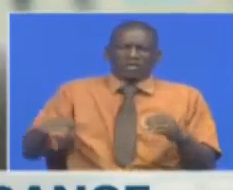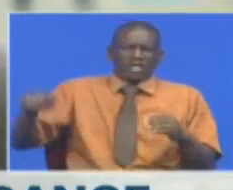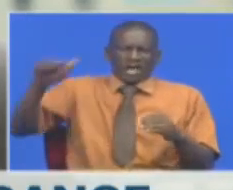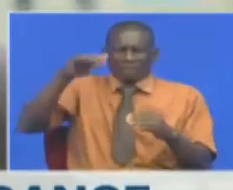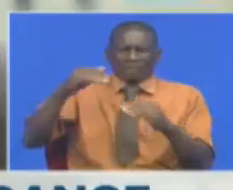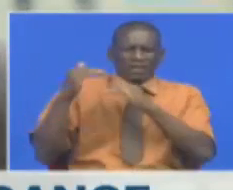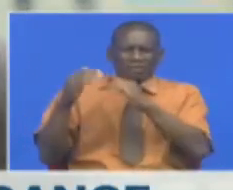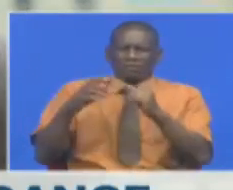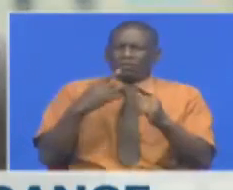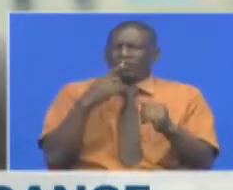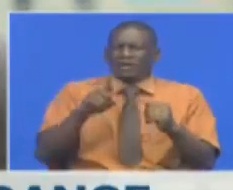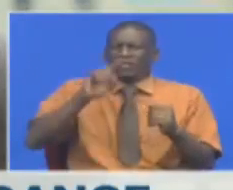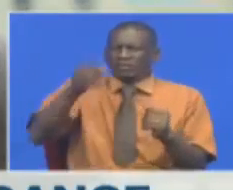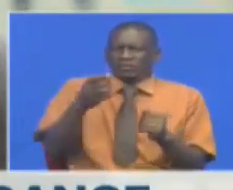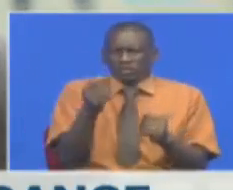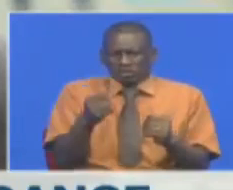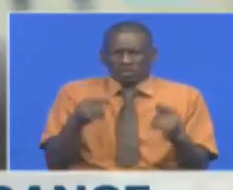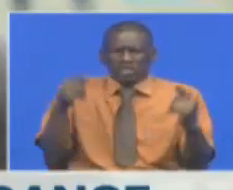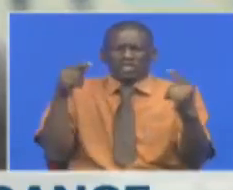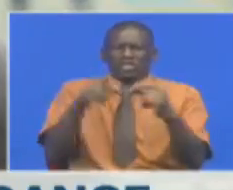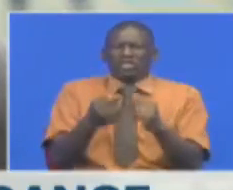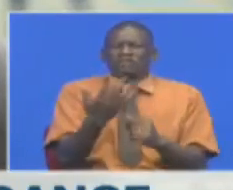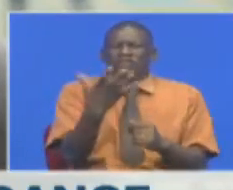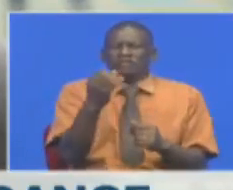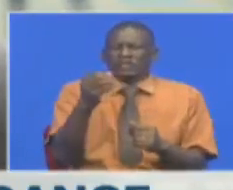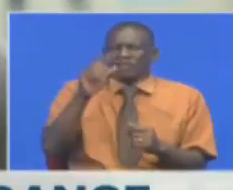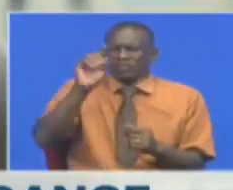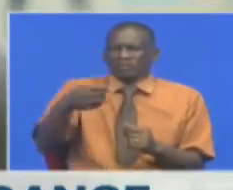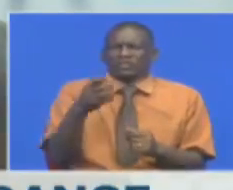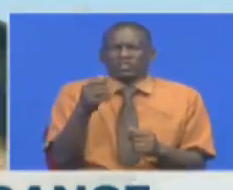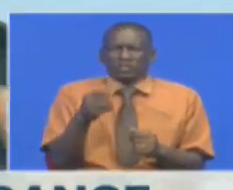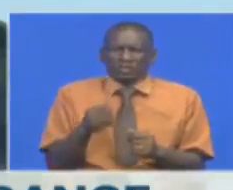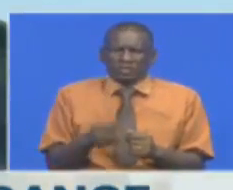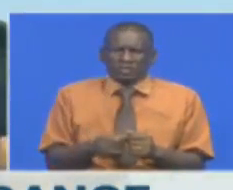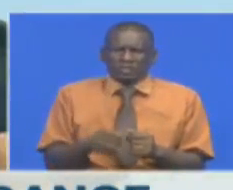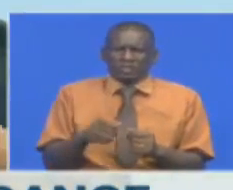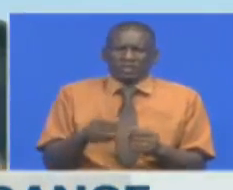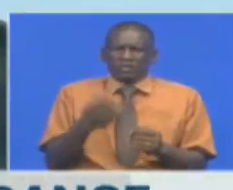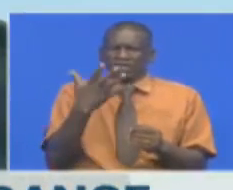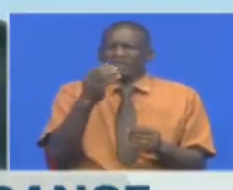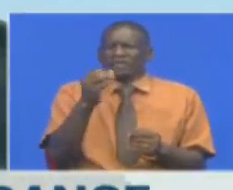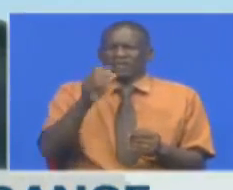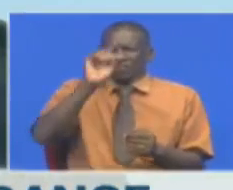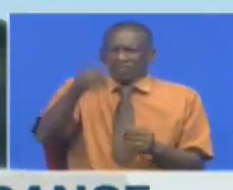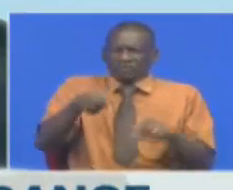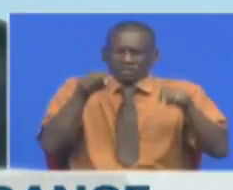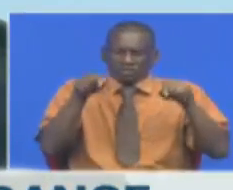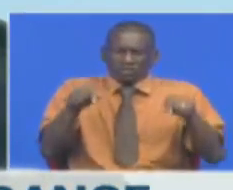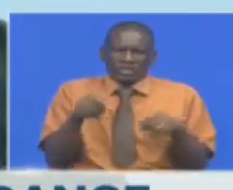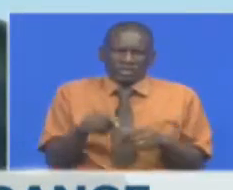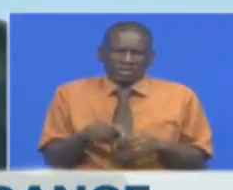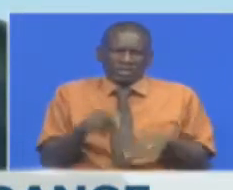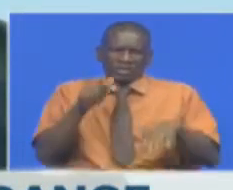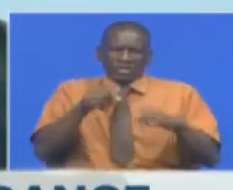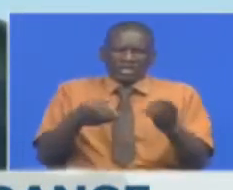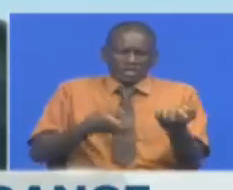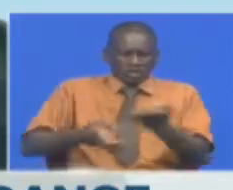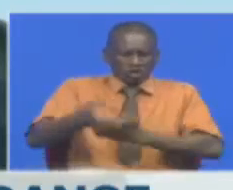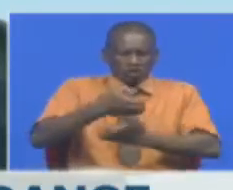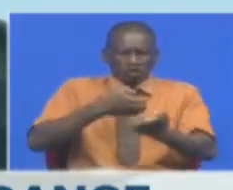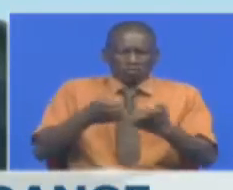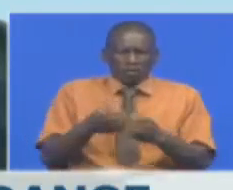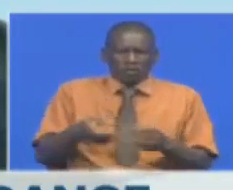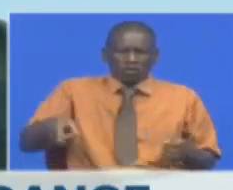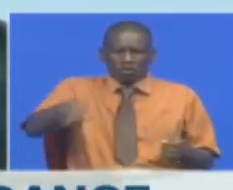from ₱100,000 to ₱500,000. ₱500,000 today in our economy, we